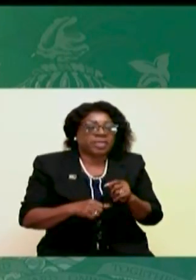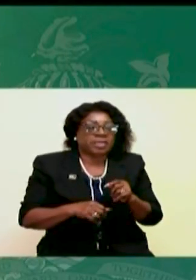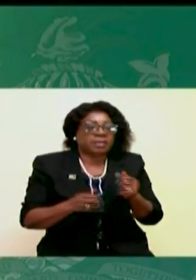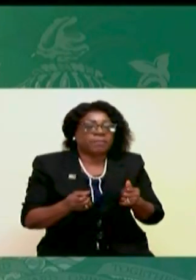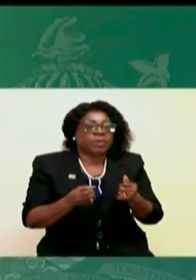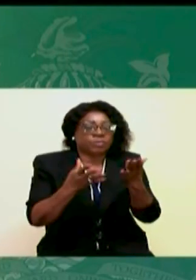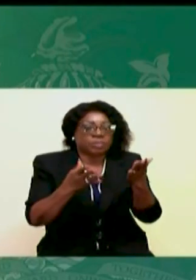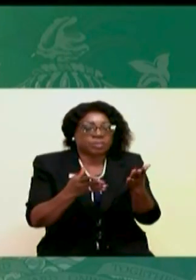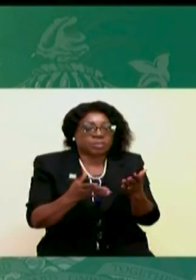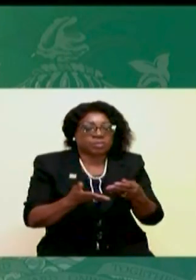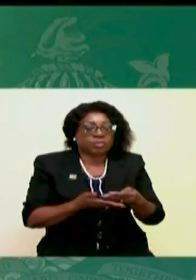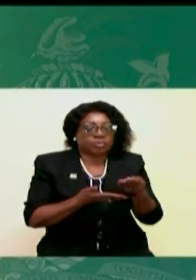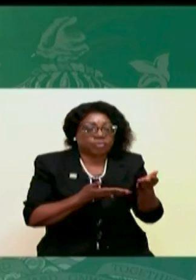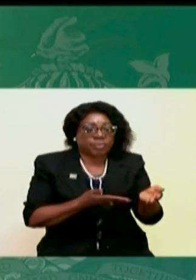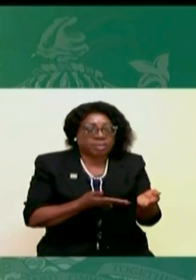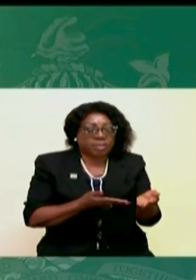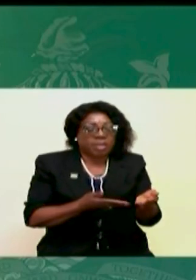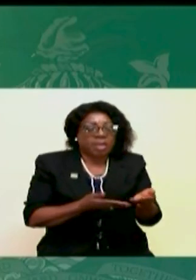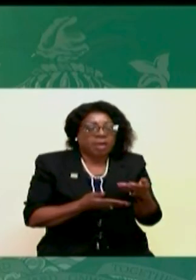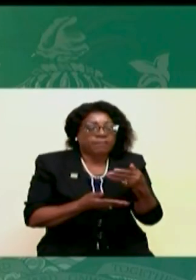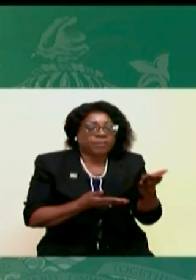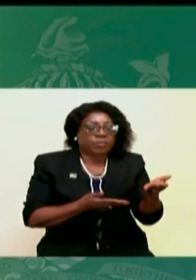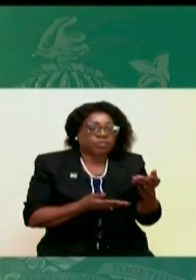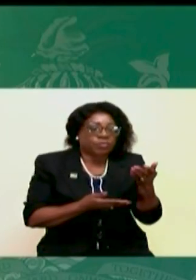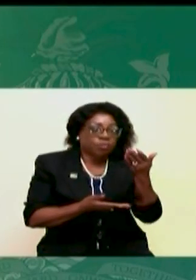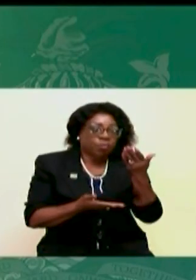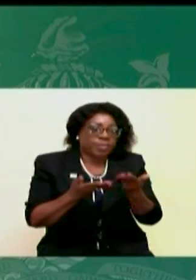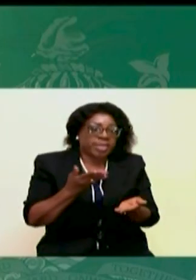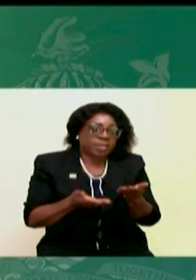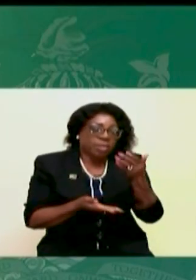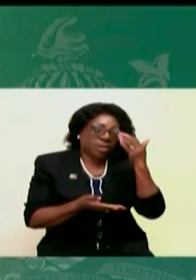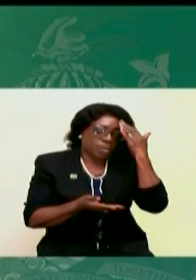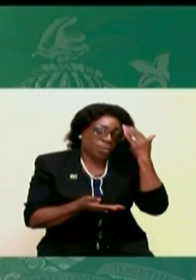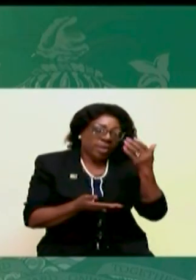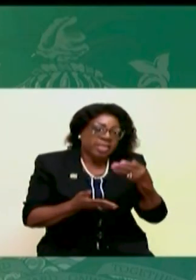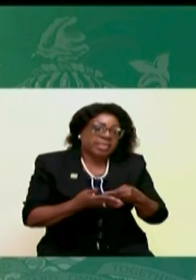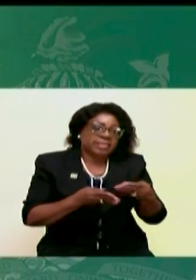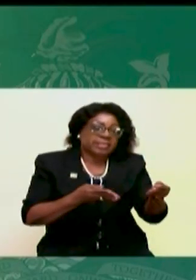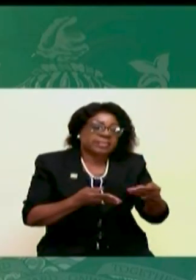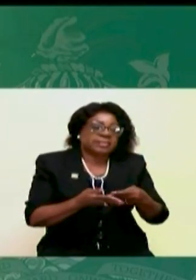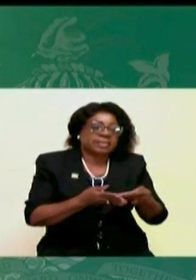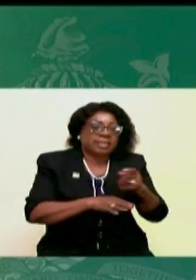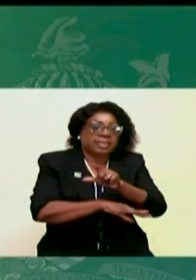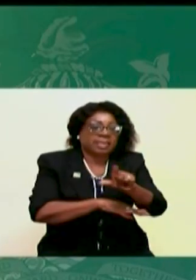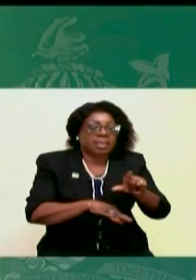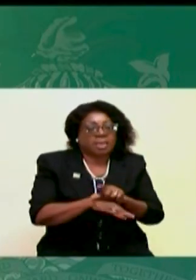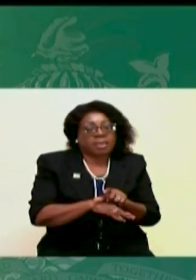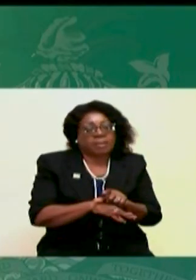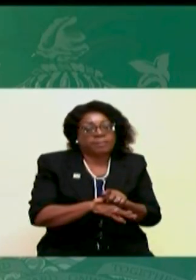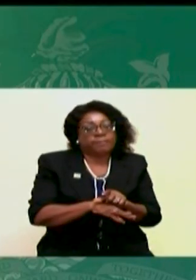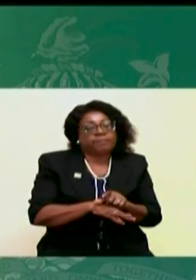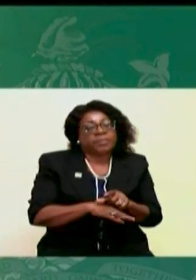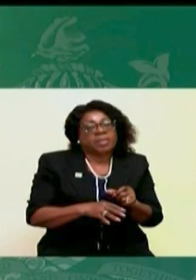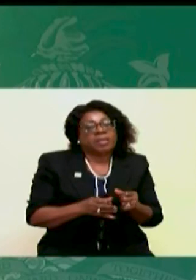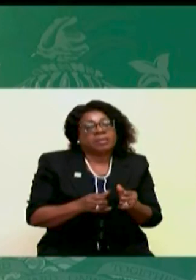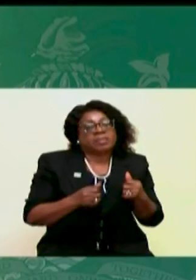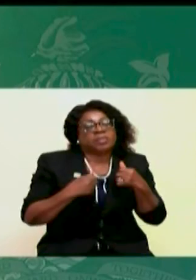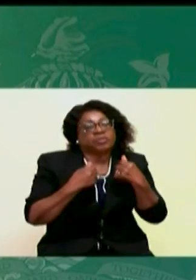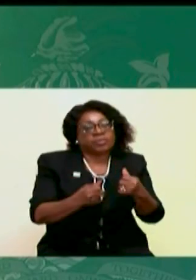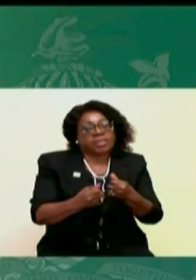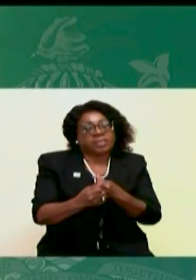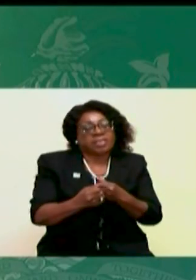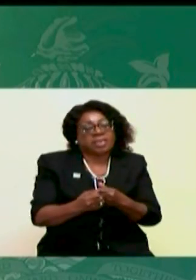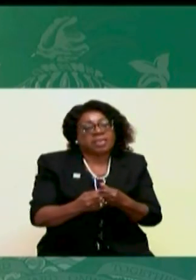contributor. And for those who may not know, increased real estate sales is a prominent indicator of a strengthening